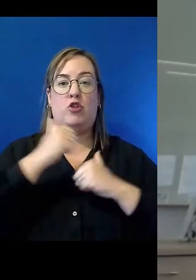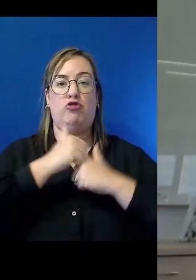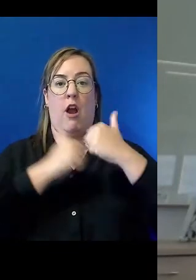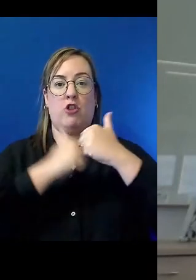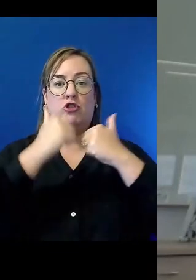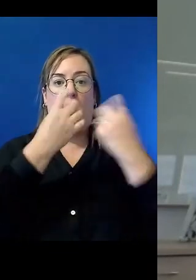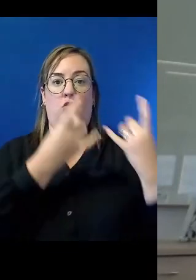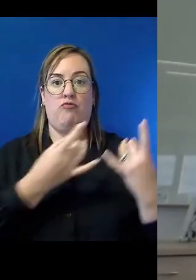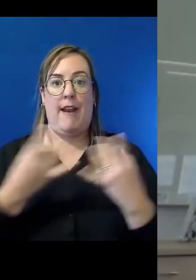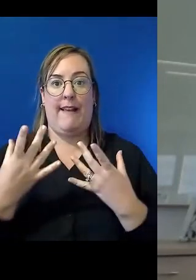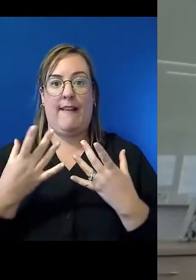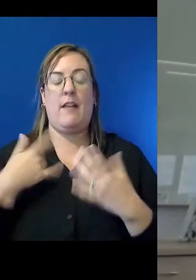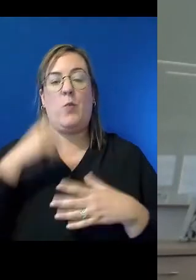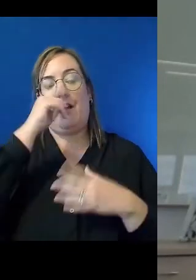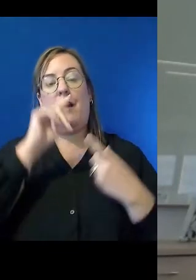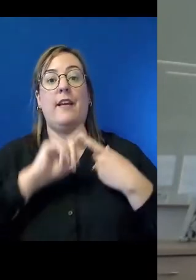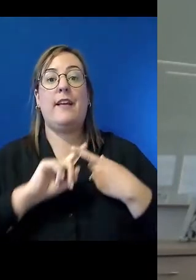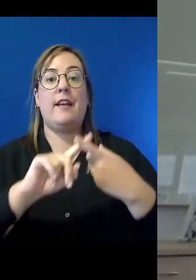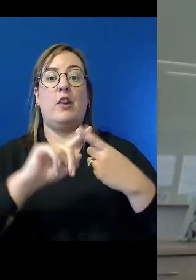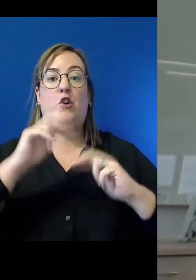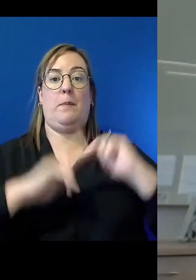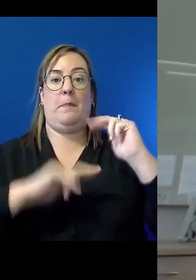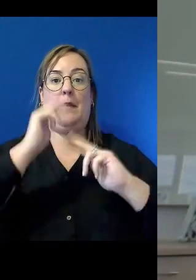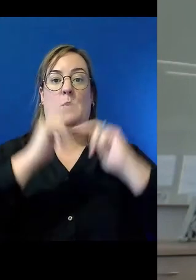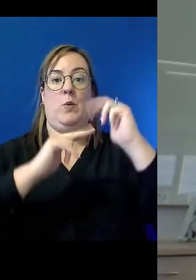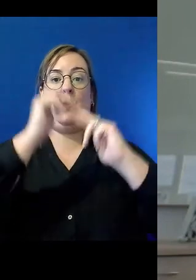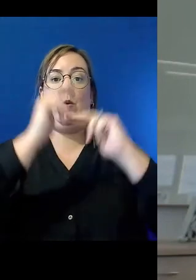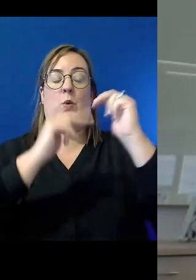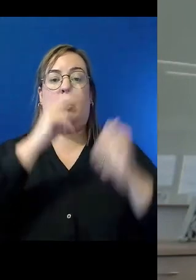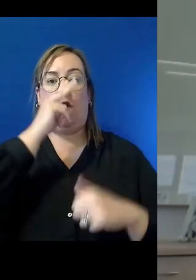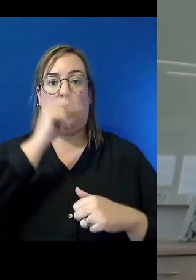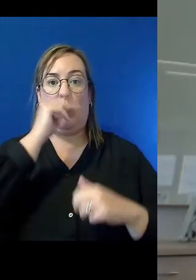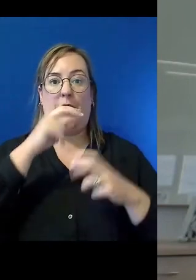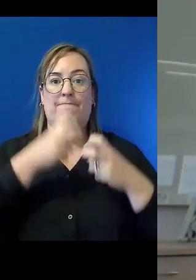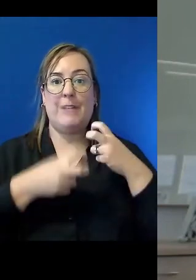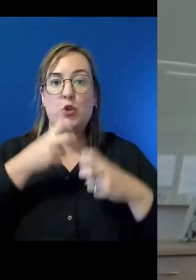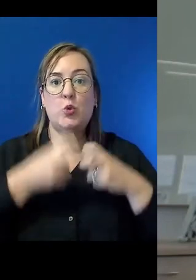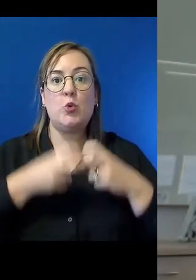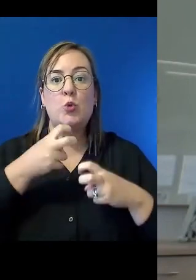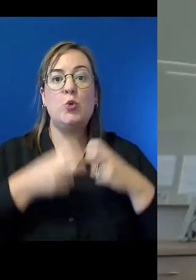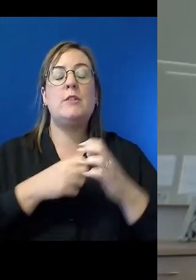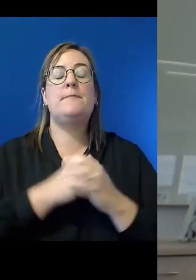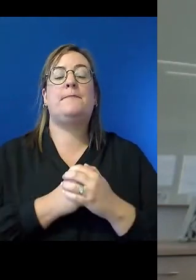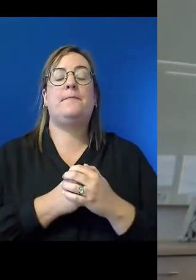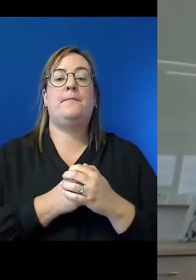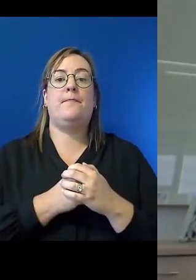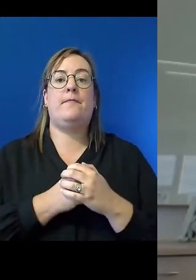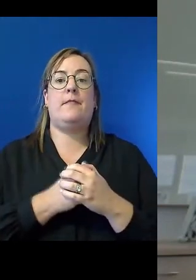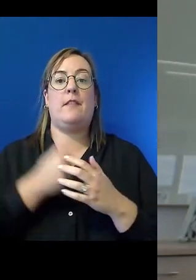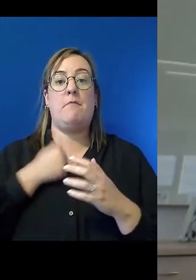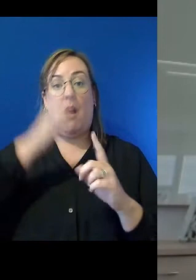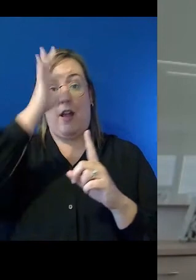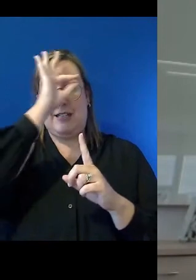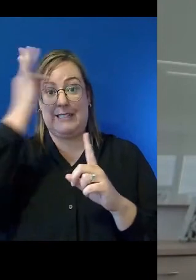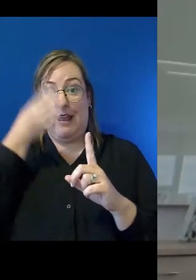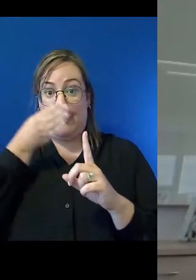already. And now we can continue to build to address youth issues in that area. My intention is to move into the family